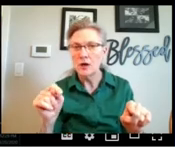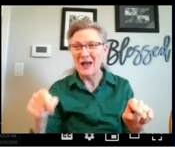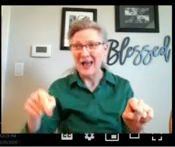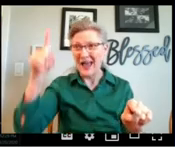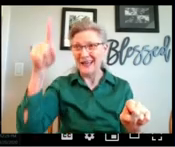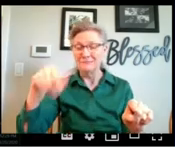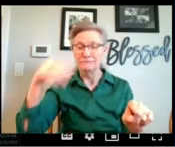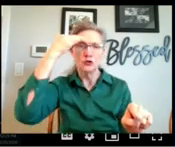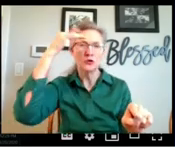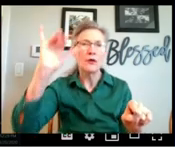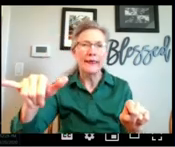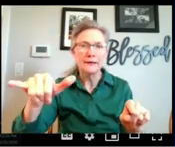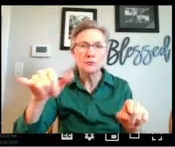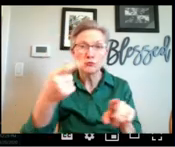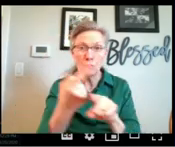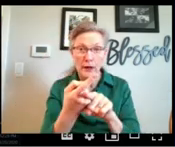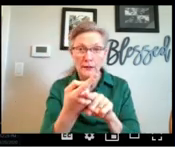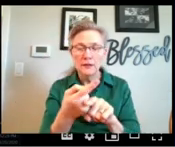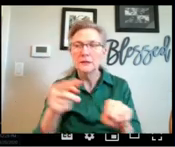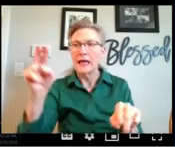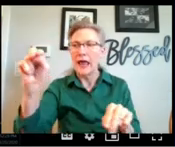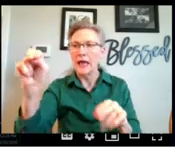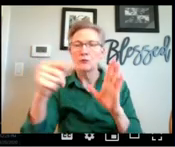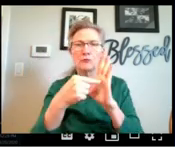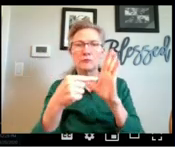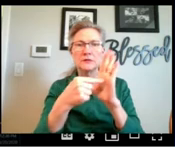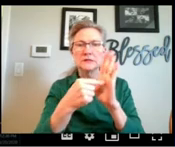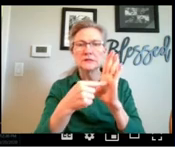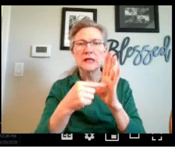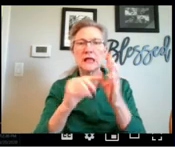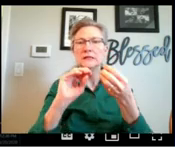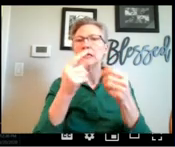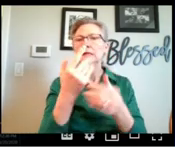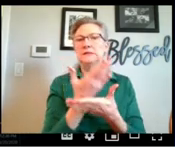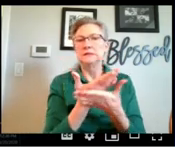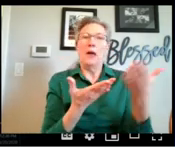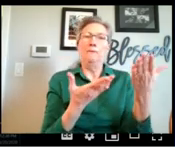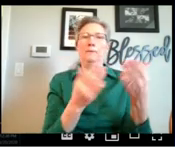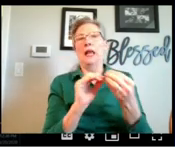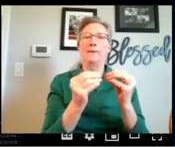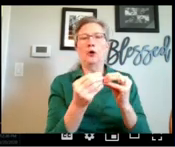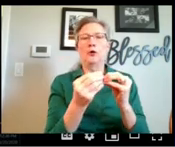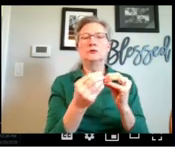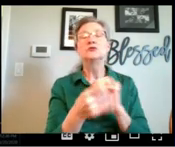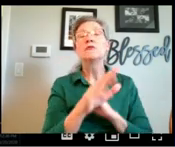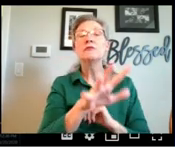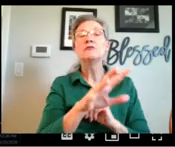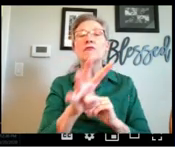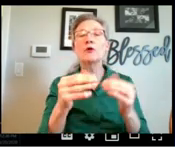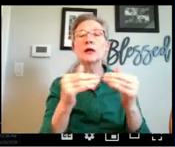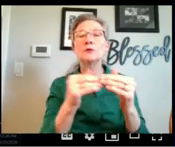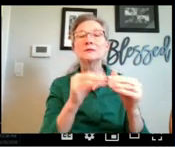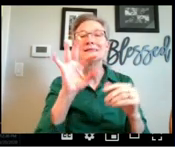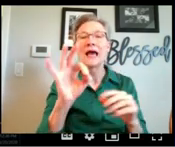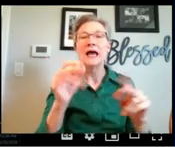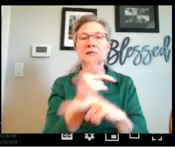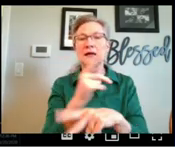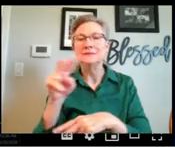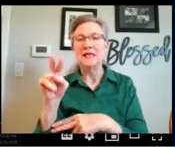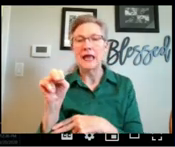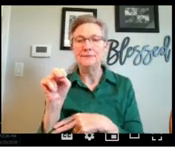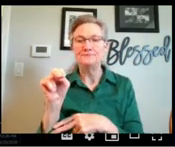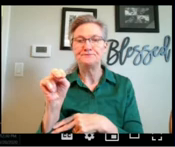represent that unknown number, right? N in this case means some number, right? So 54 equals 9 times some